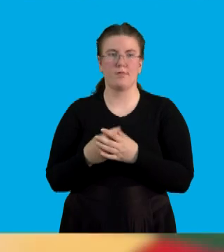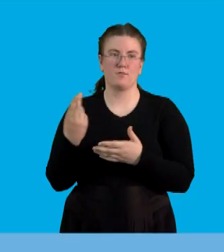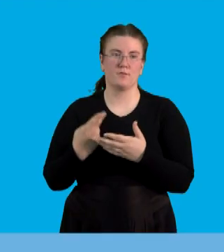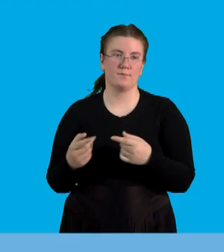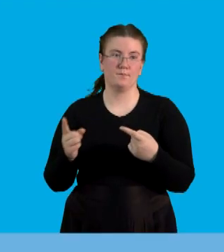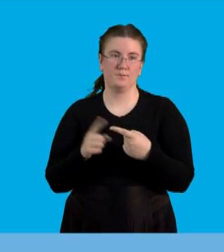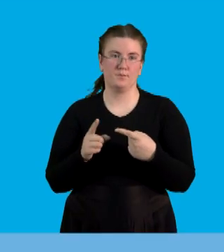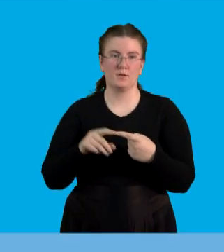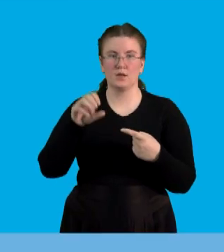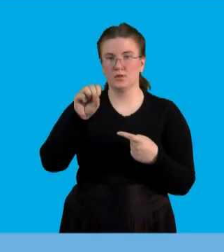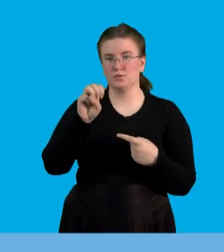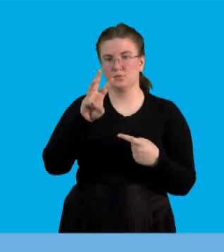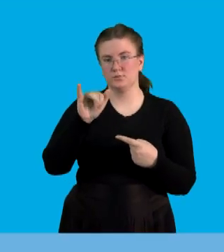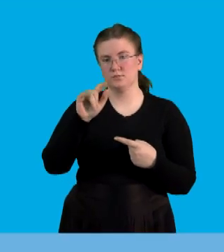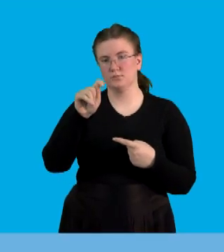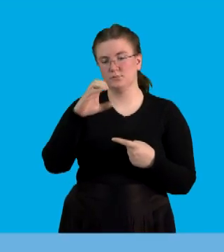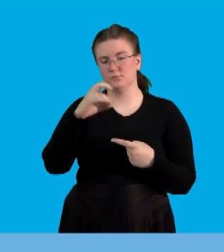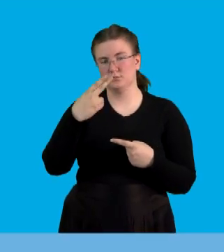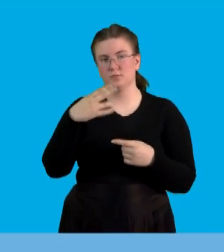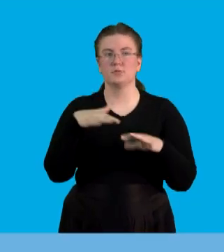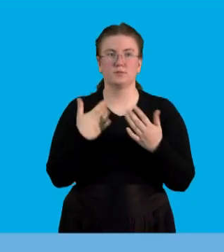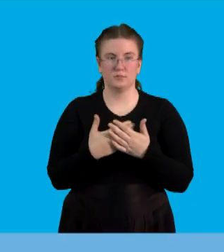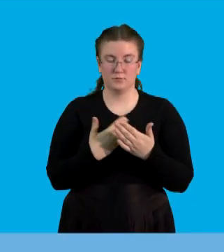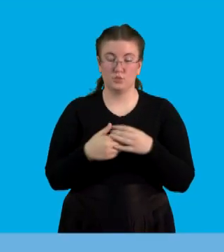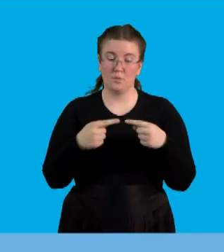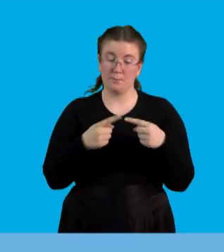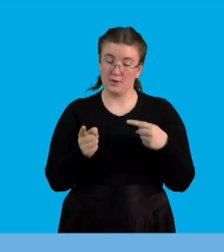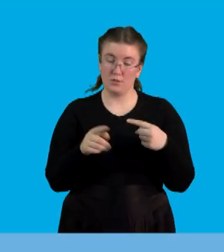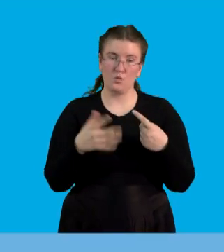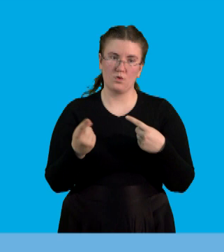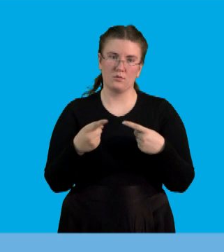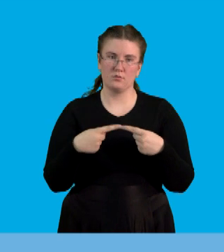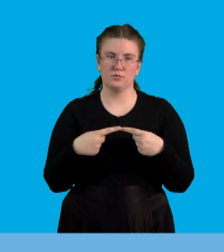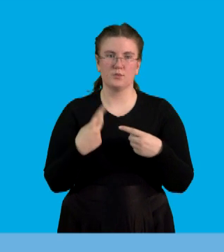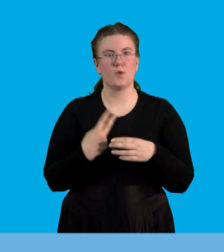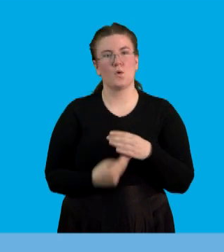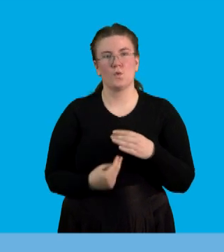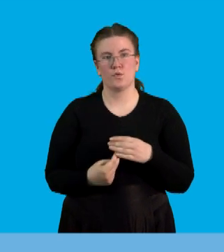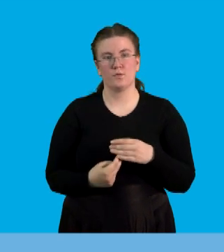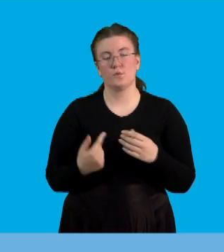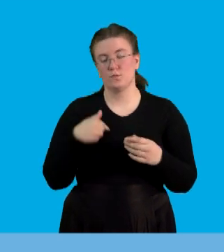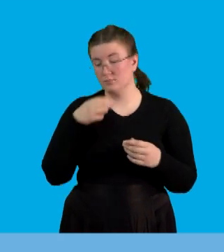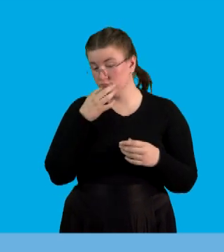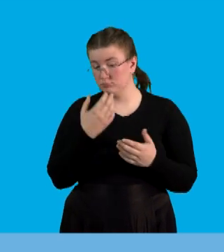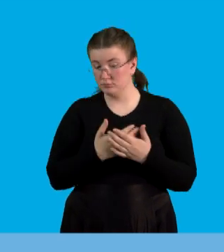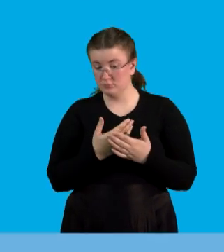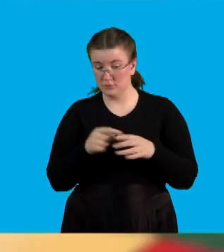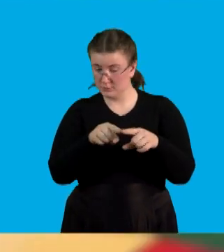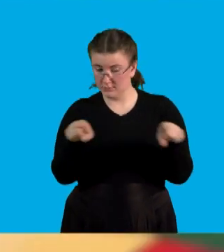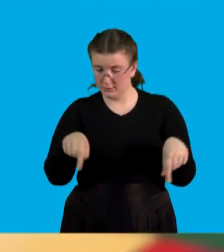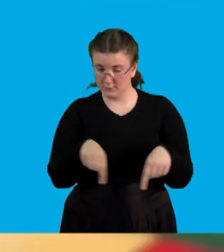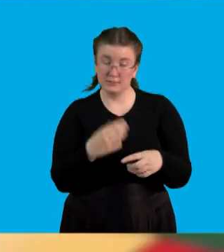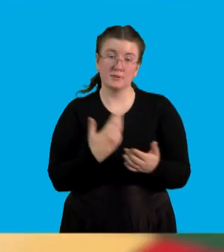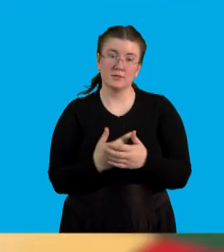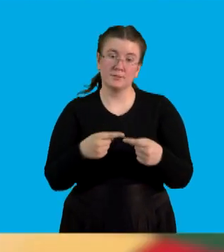We also have a switch. A switch can be open and a switch can also be closed. As we have said, a circuit can be a closed circuit or